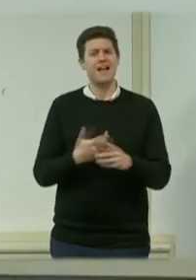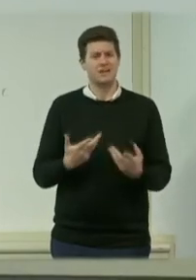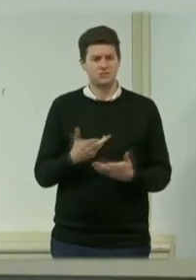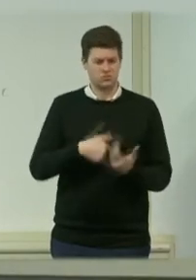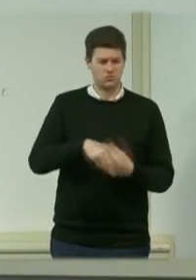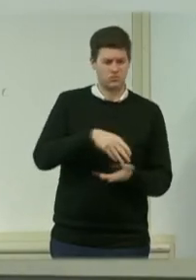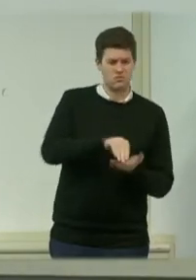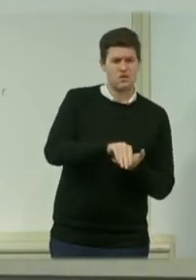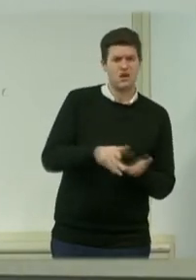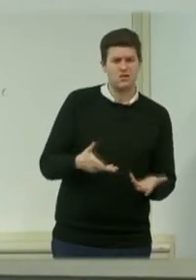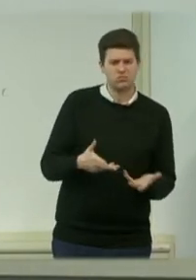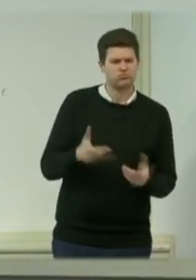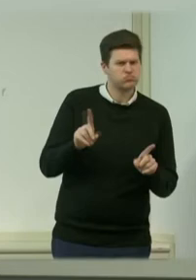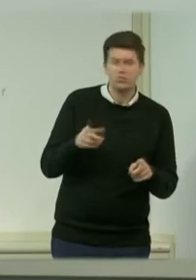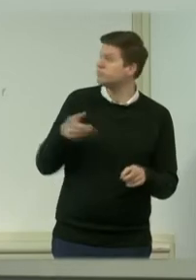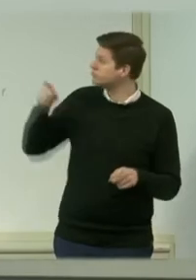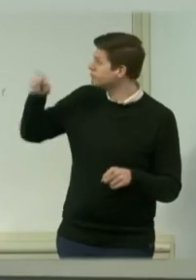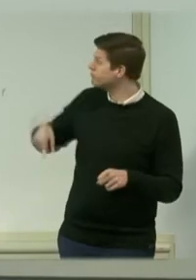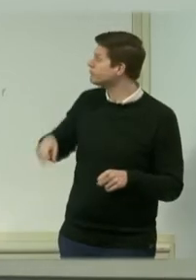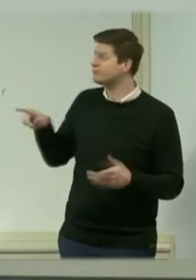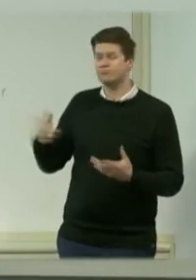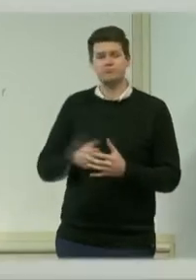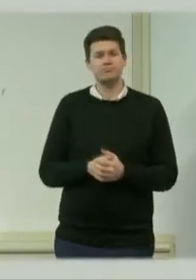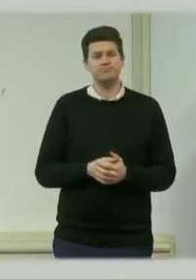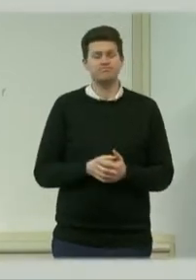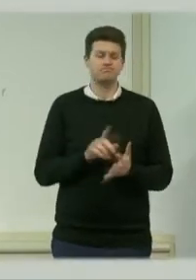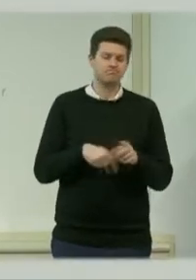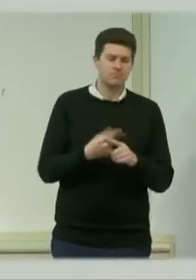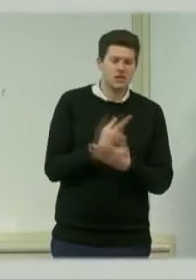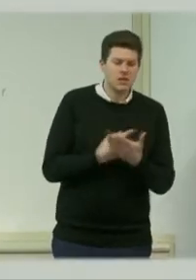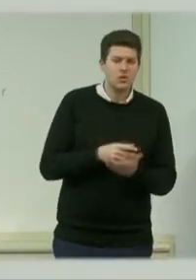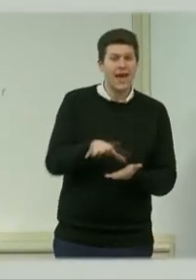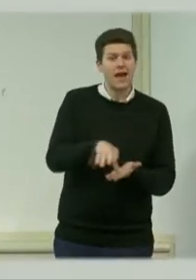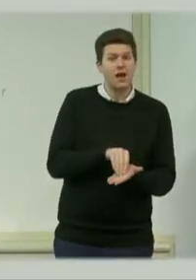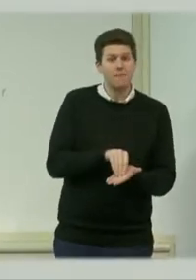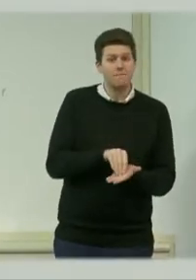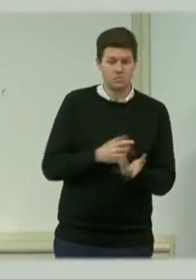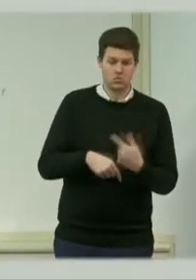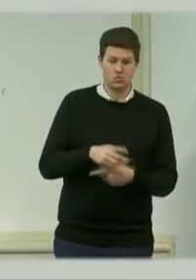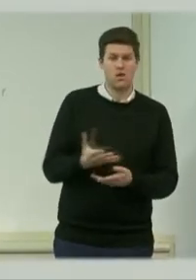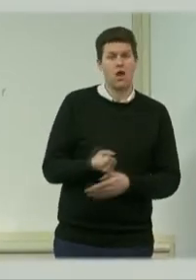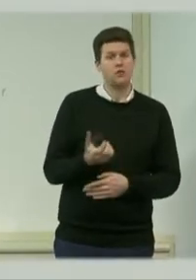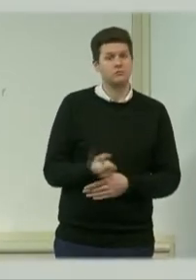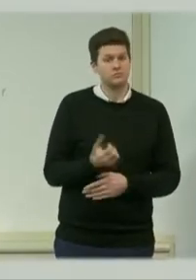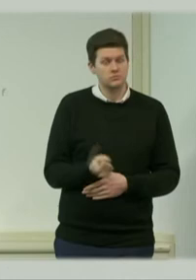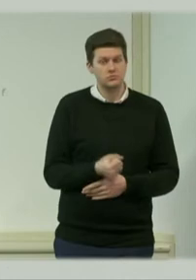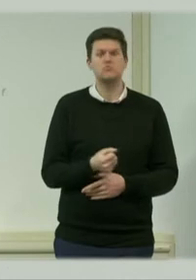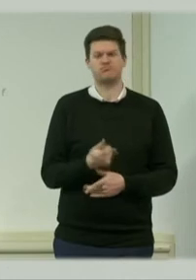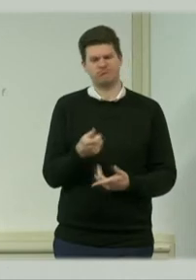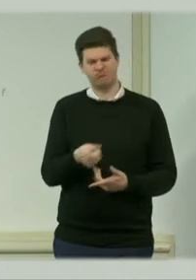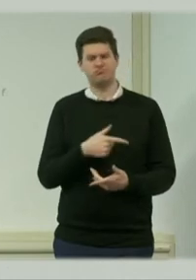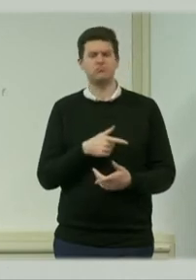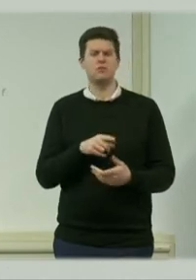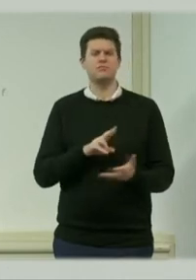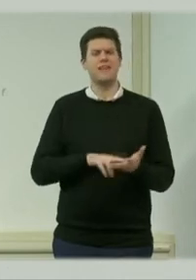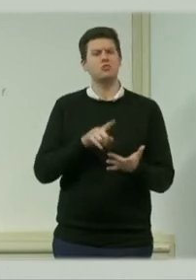pay. The biggest chunk are taxes on income and earnings. That's income tax and the national insurance that employees and